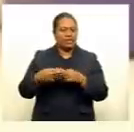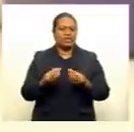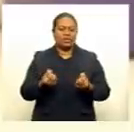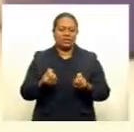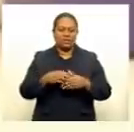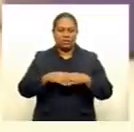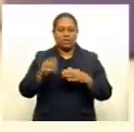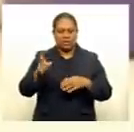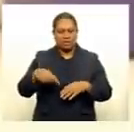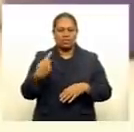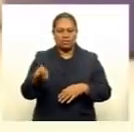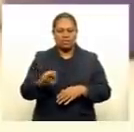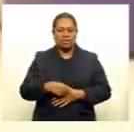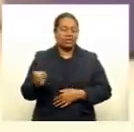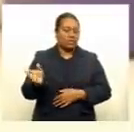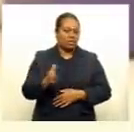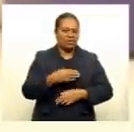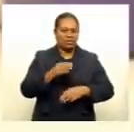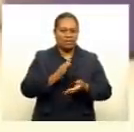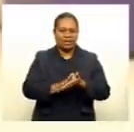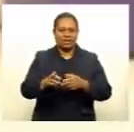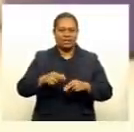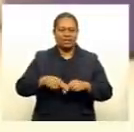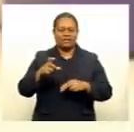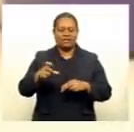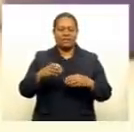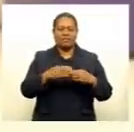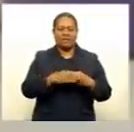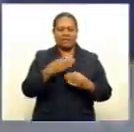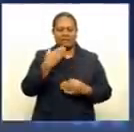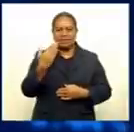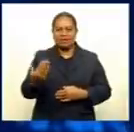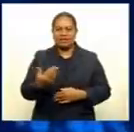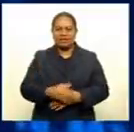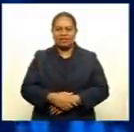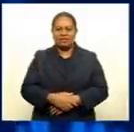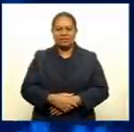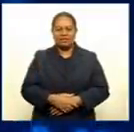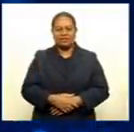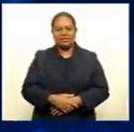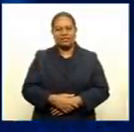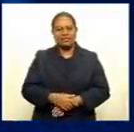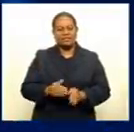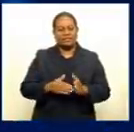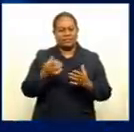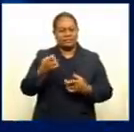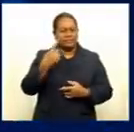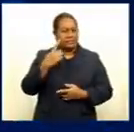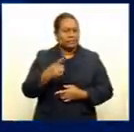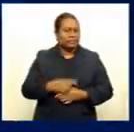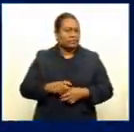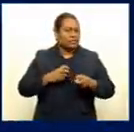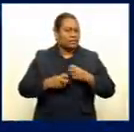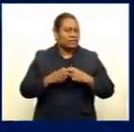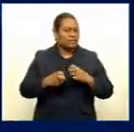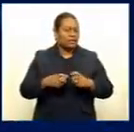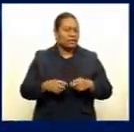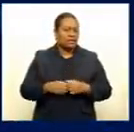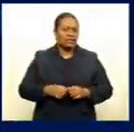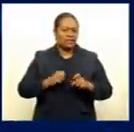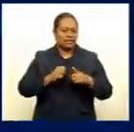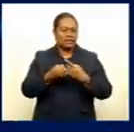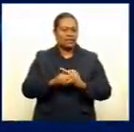tomorrow. That's all for now from HFC Bank, Inaka. Despite the current difficult situation, many cane